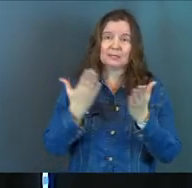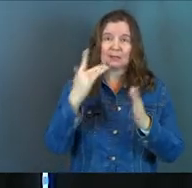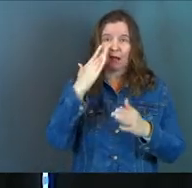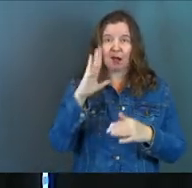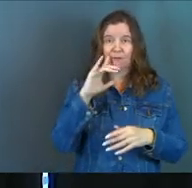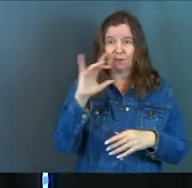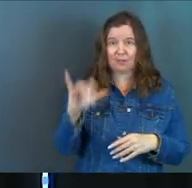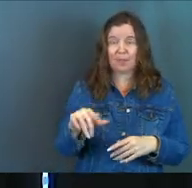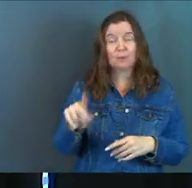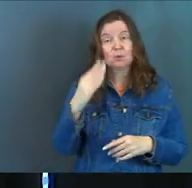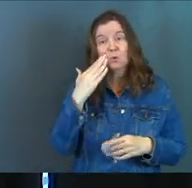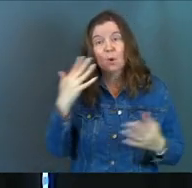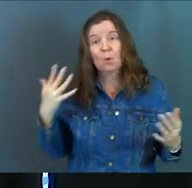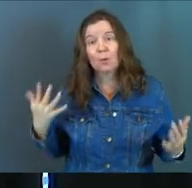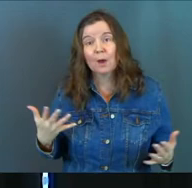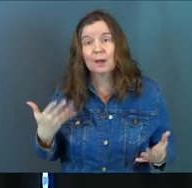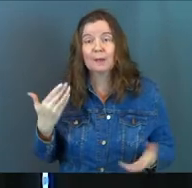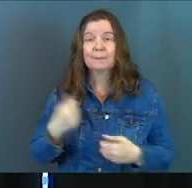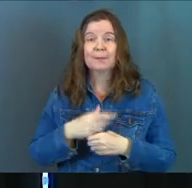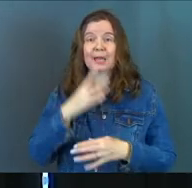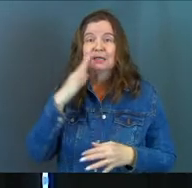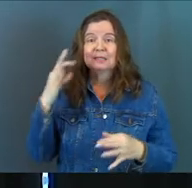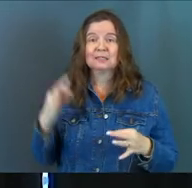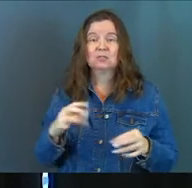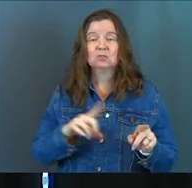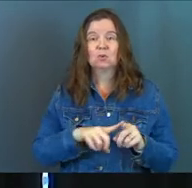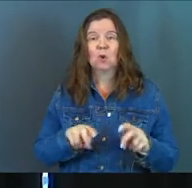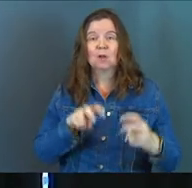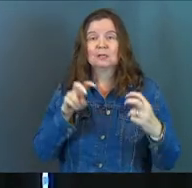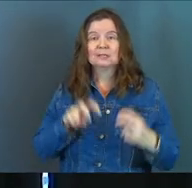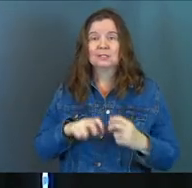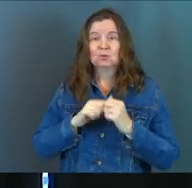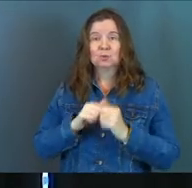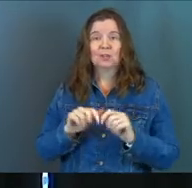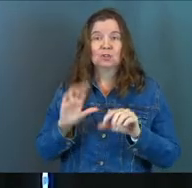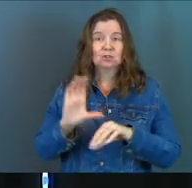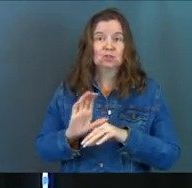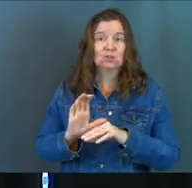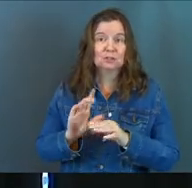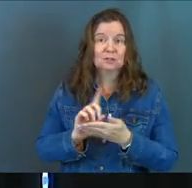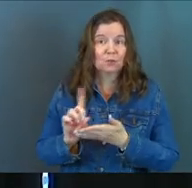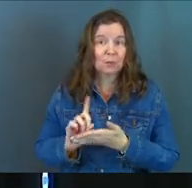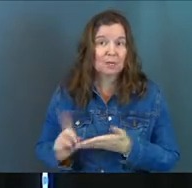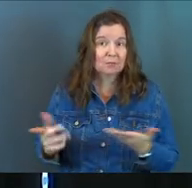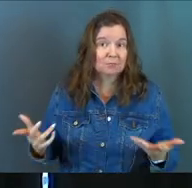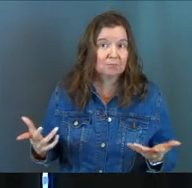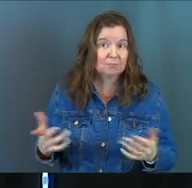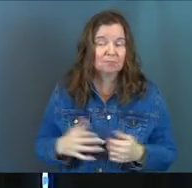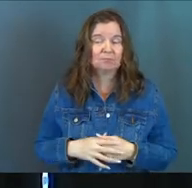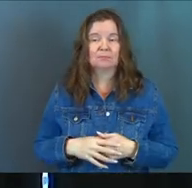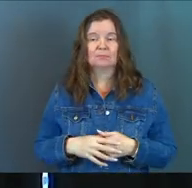for that. But you know what? Make a decision to all sit together in church every single week.